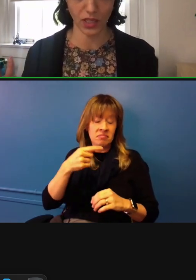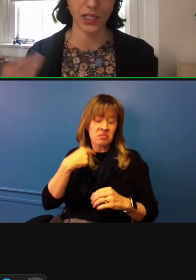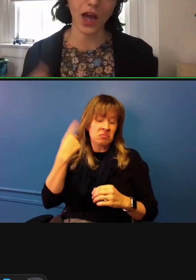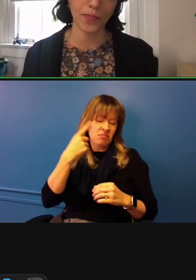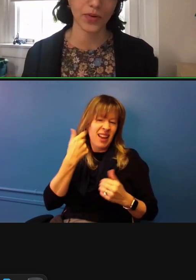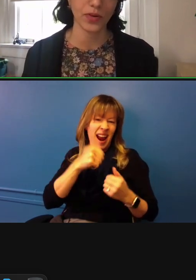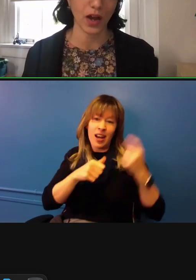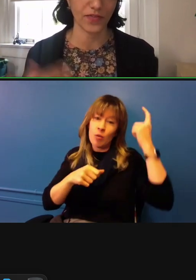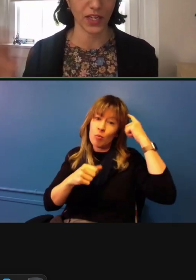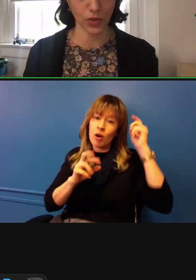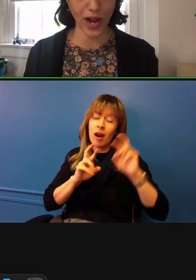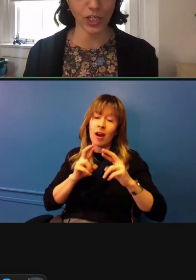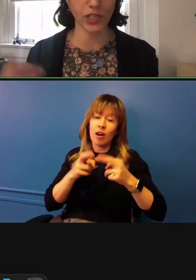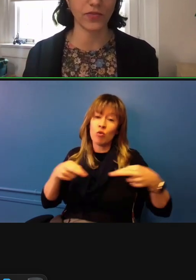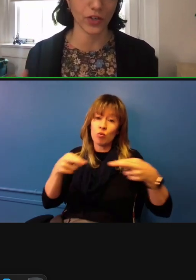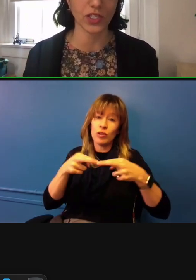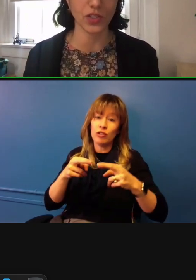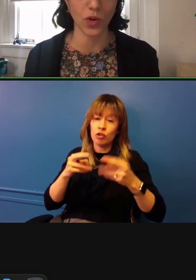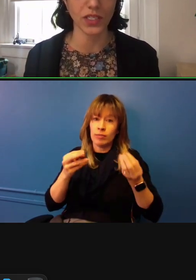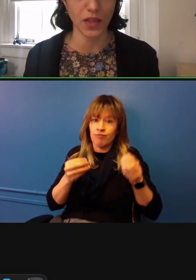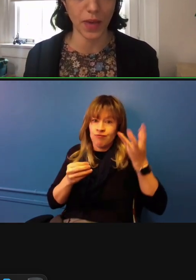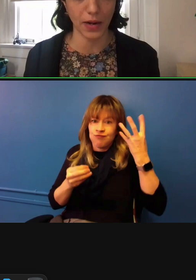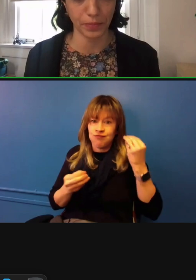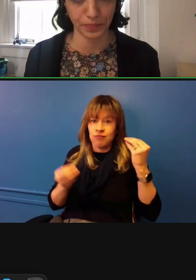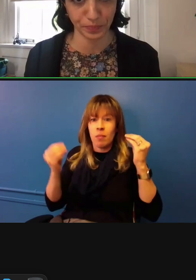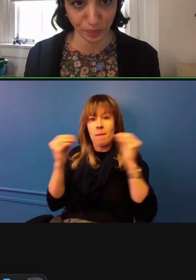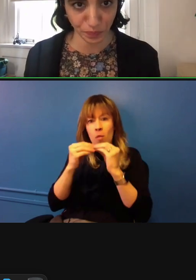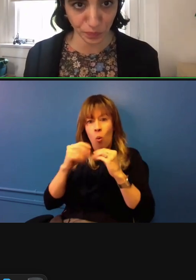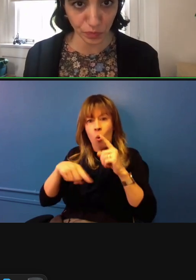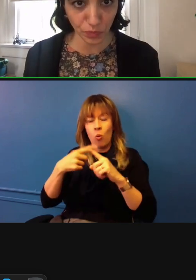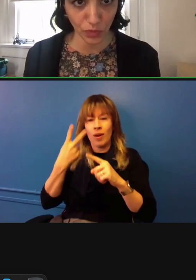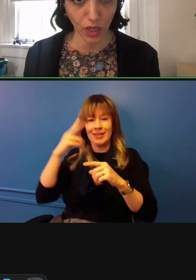like the ones on the top of the interaction versus the ones on the